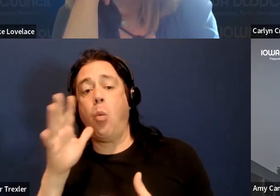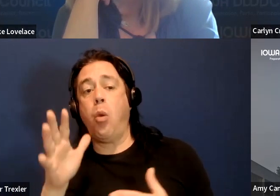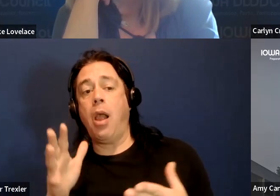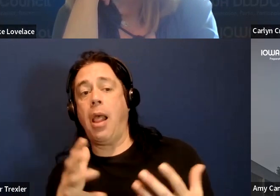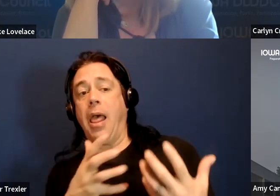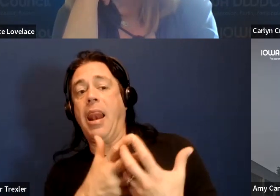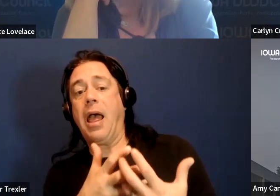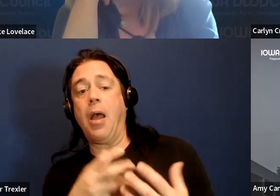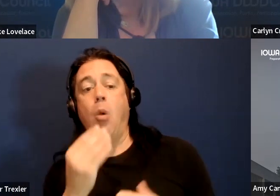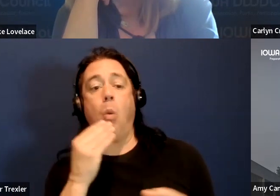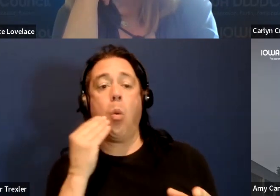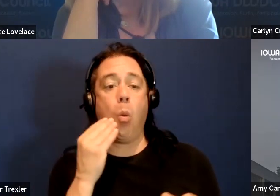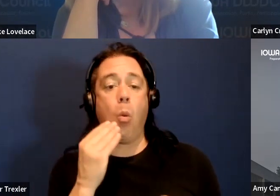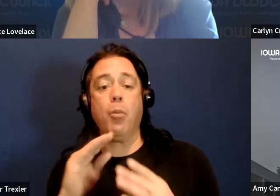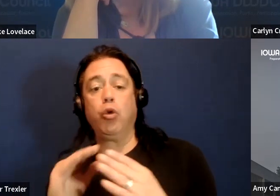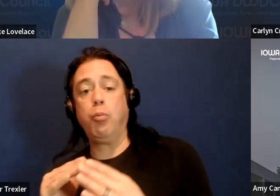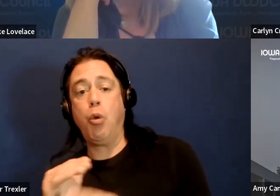and community-based